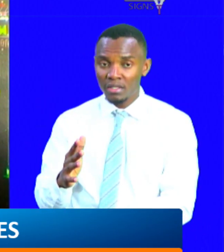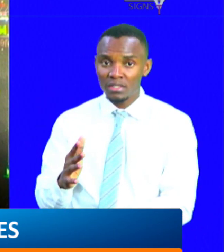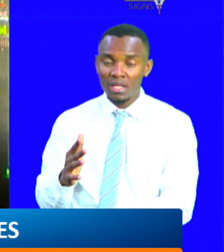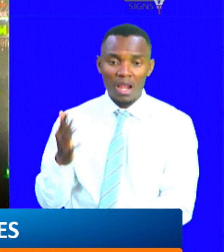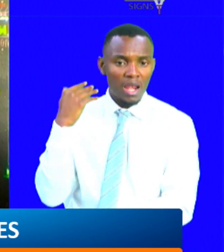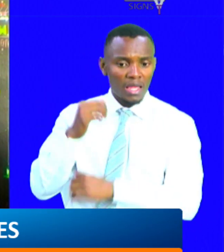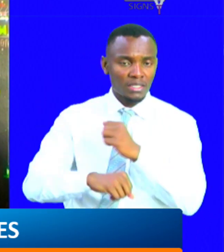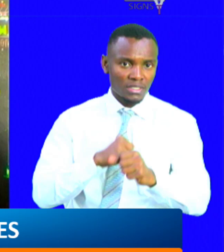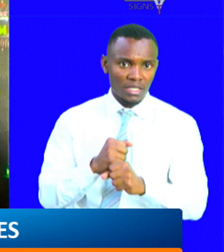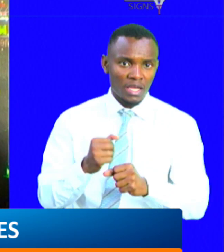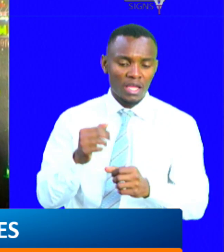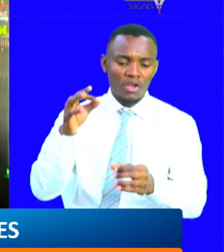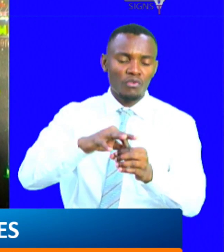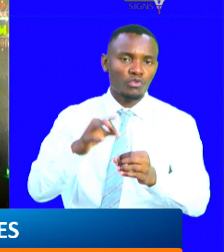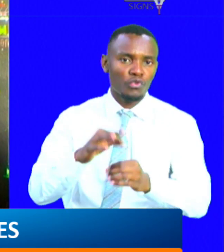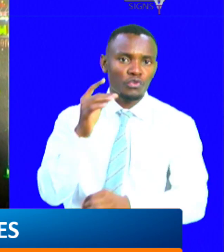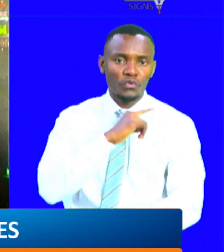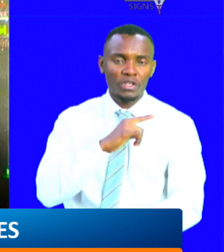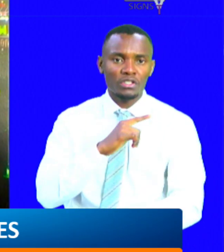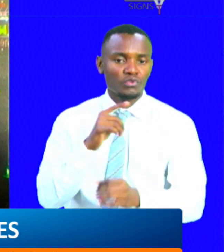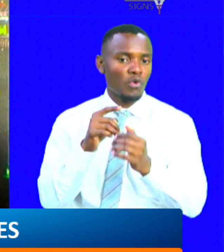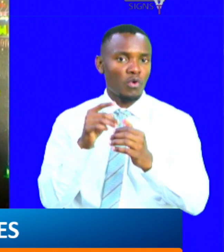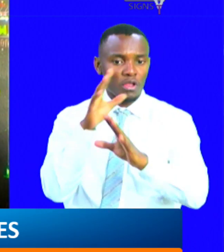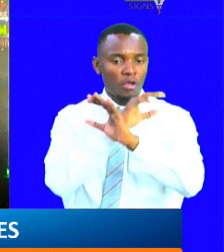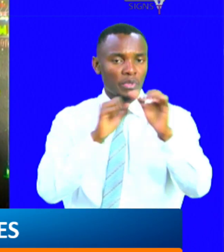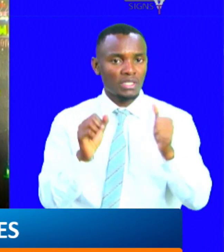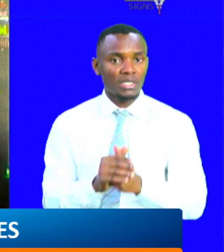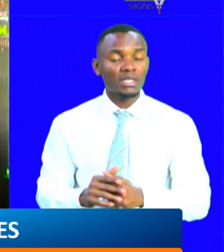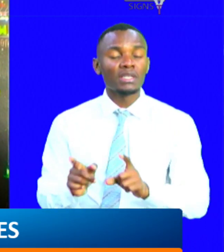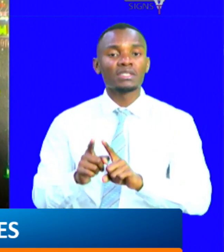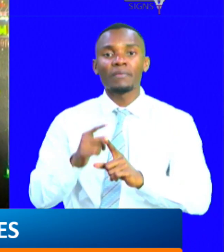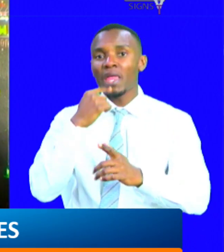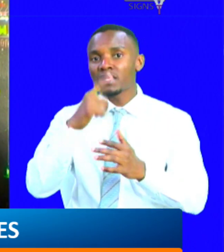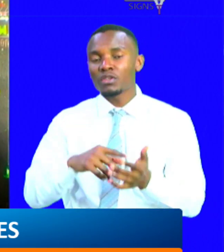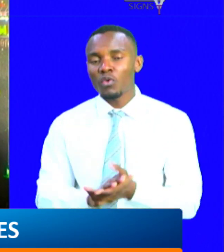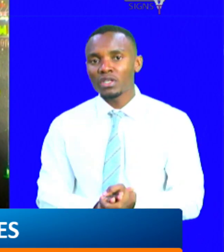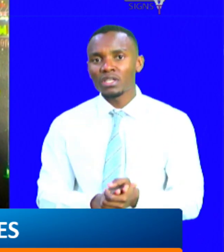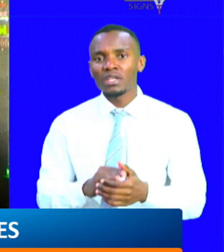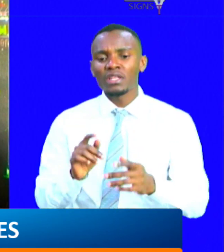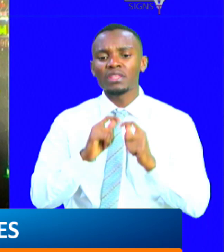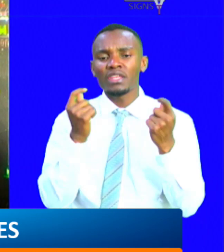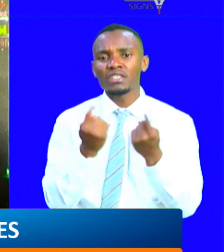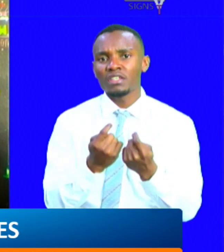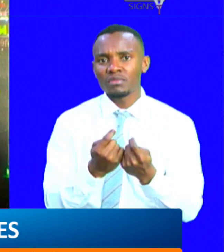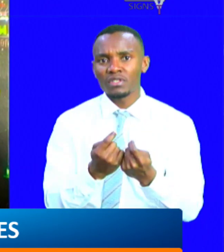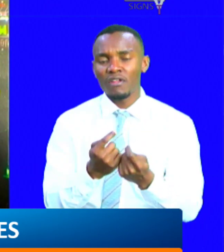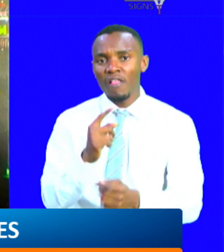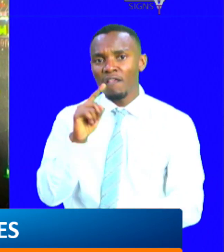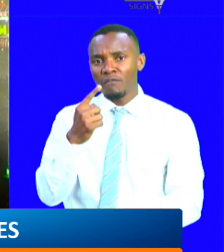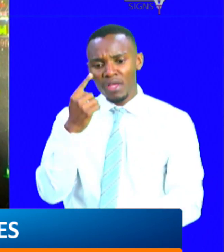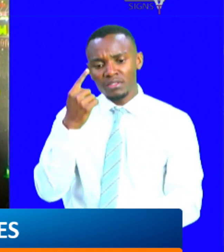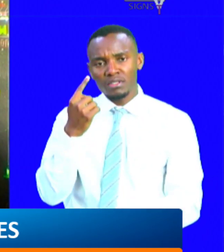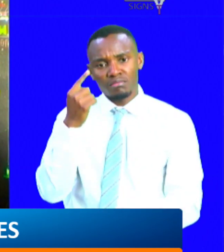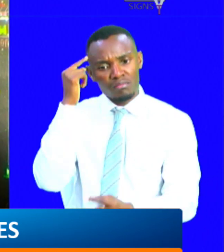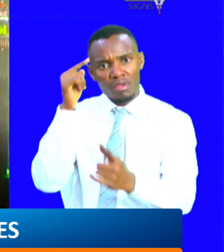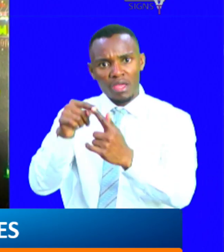to lead them. According to the legislator, the bipartisan talk team's first priority should be to end the talks because they will